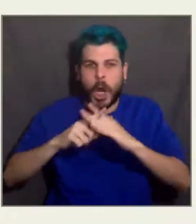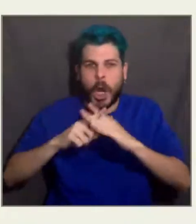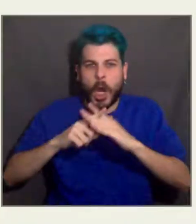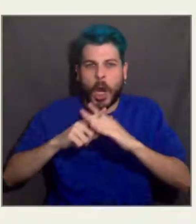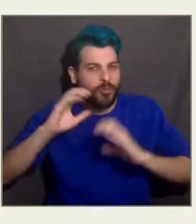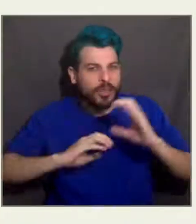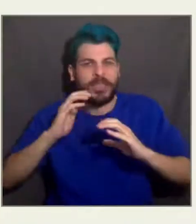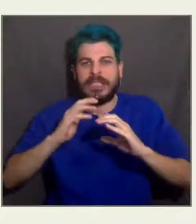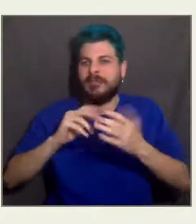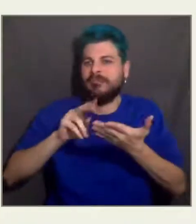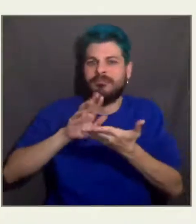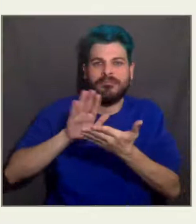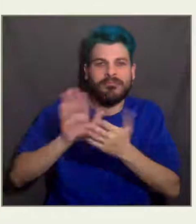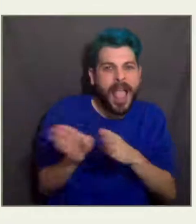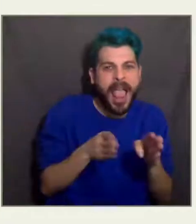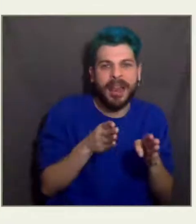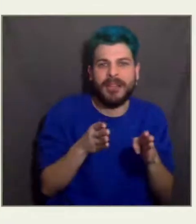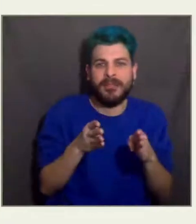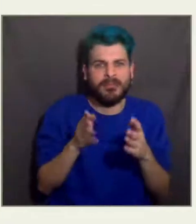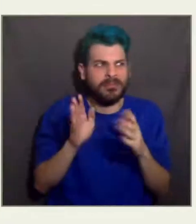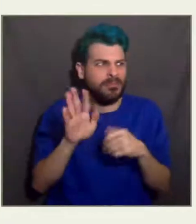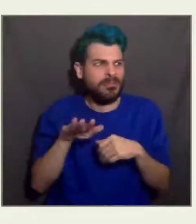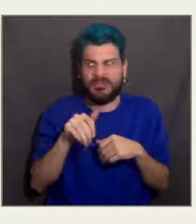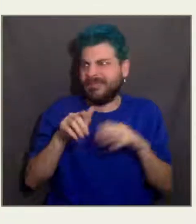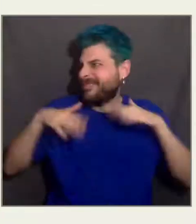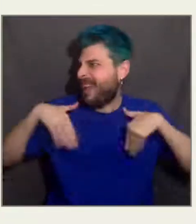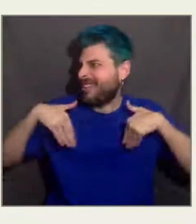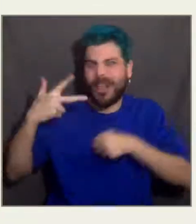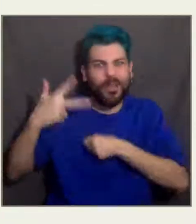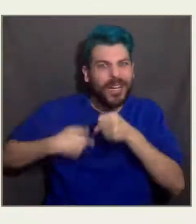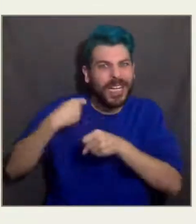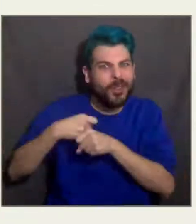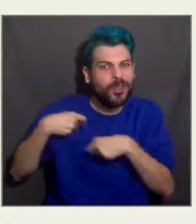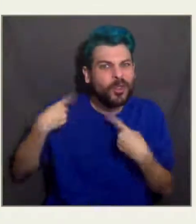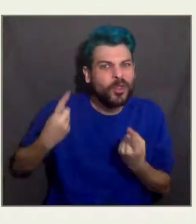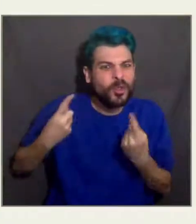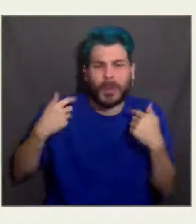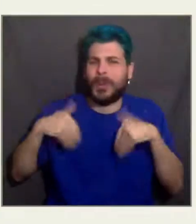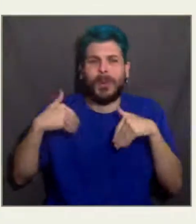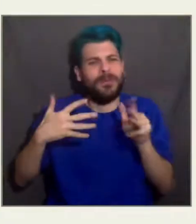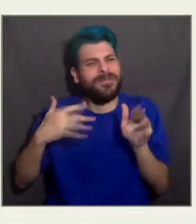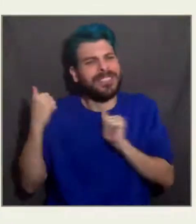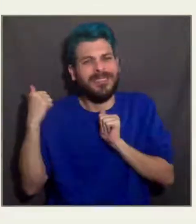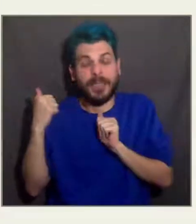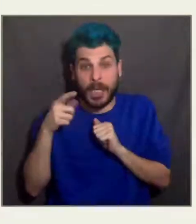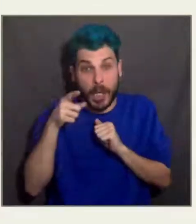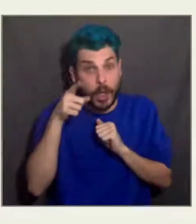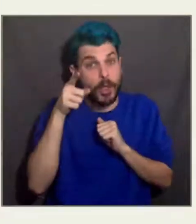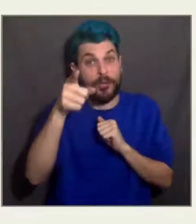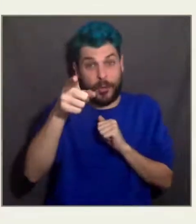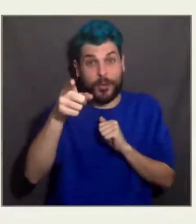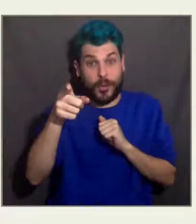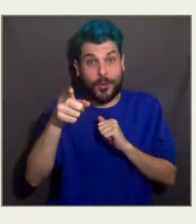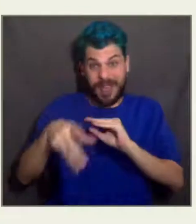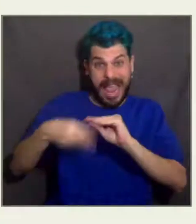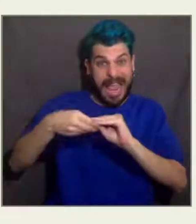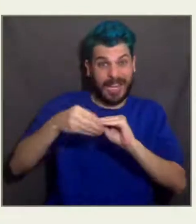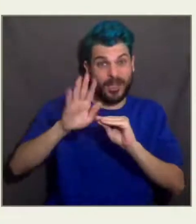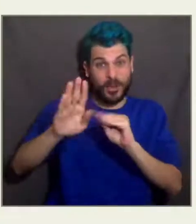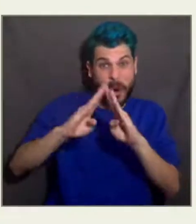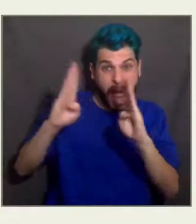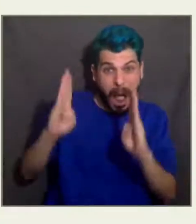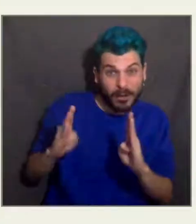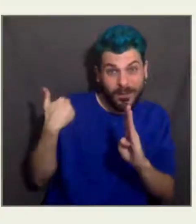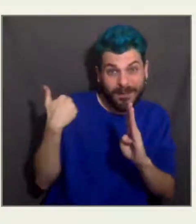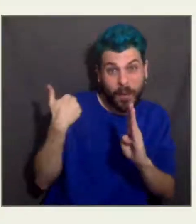than 3 years. For those of you who have built a home or worked on an addition at home, you know that this is an amazing feat that required